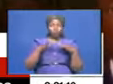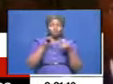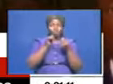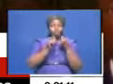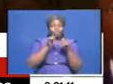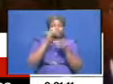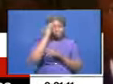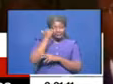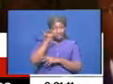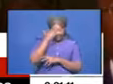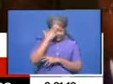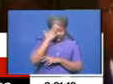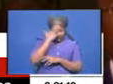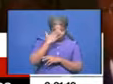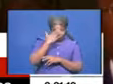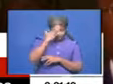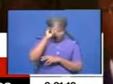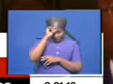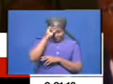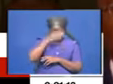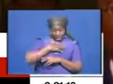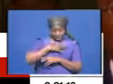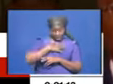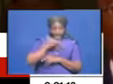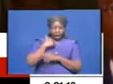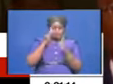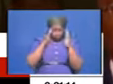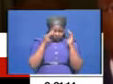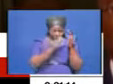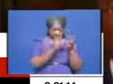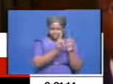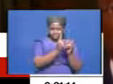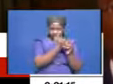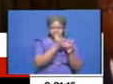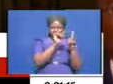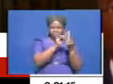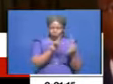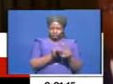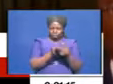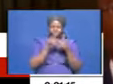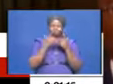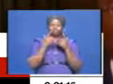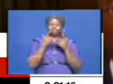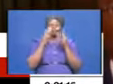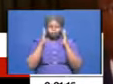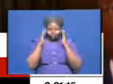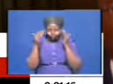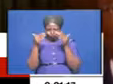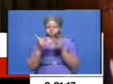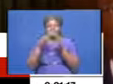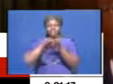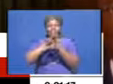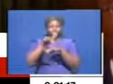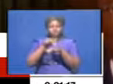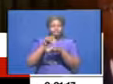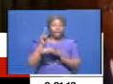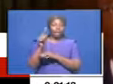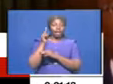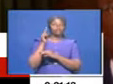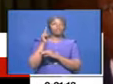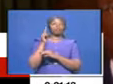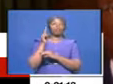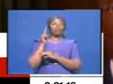government has prioritized and committed to national and legal frameworks and policies that